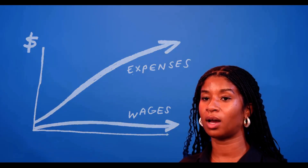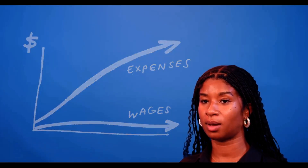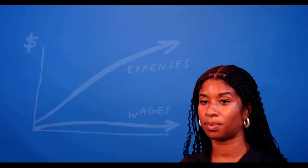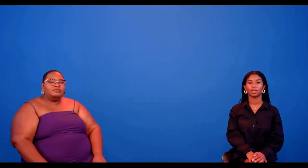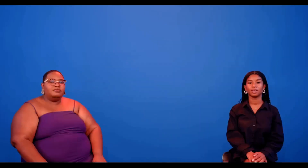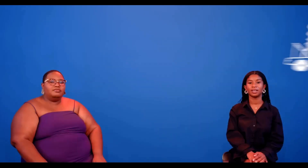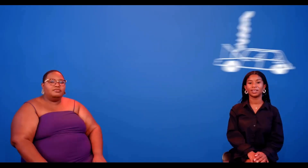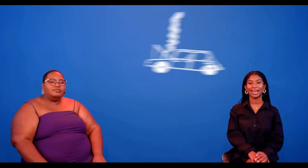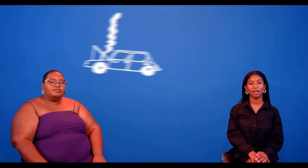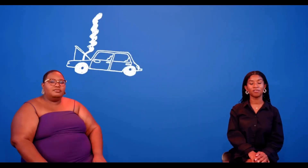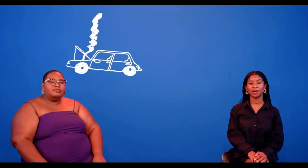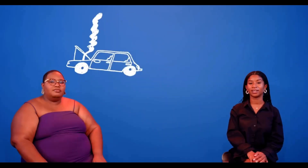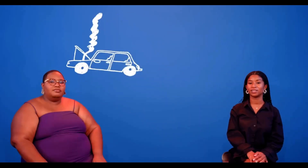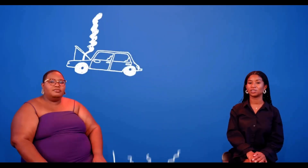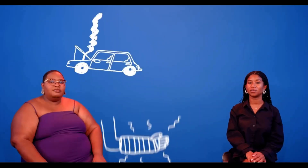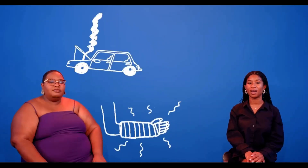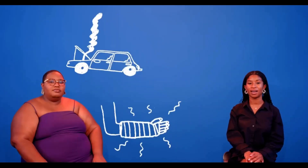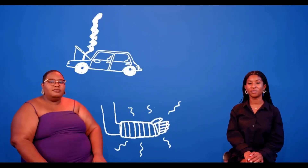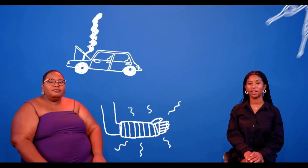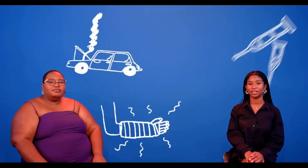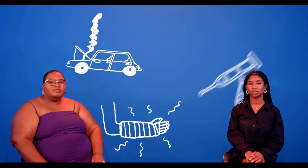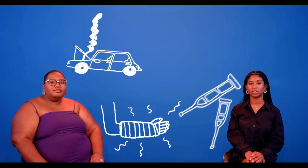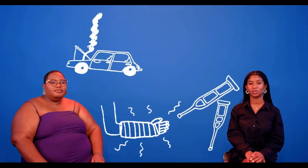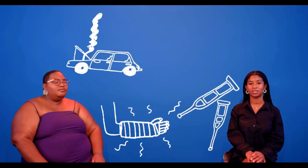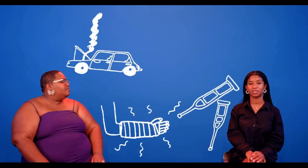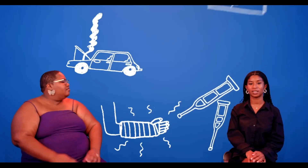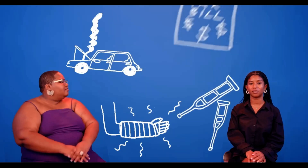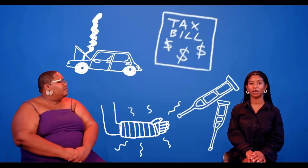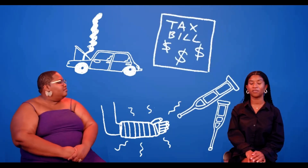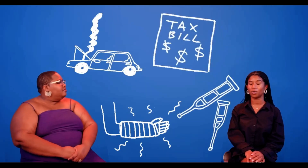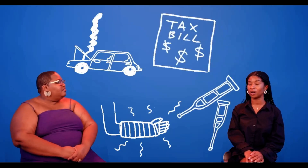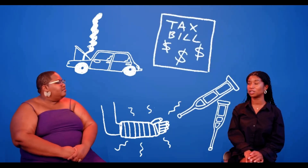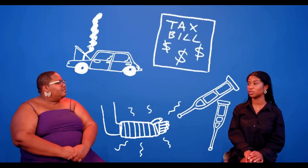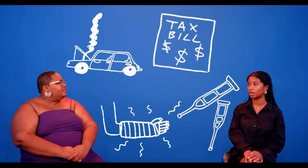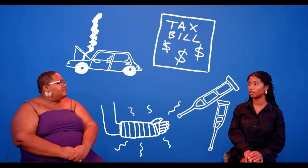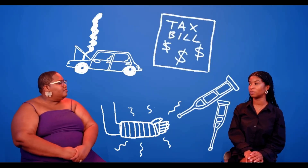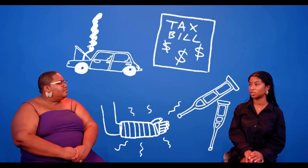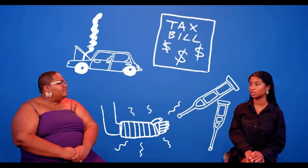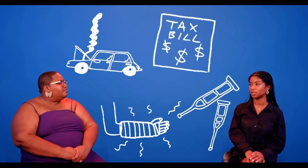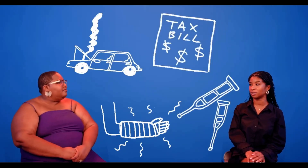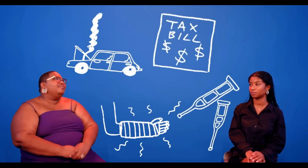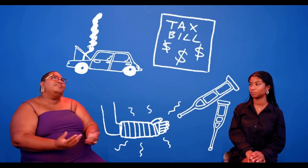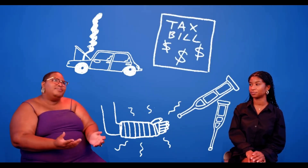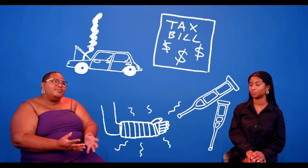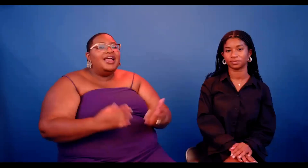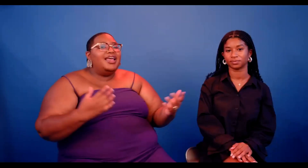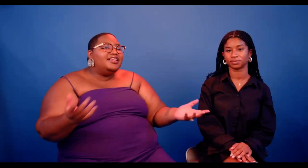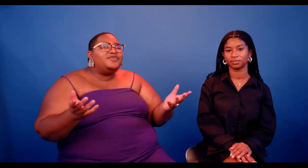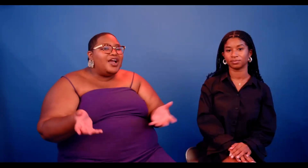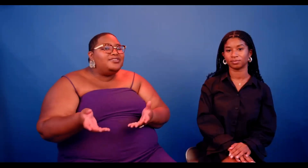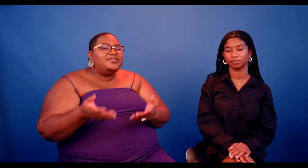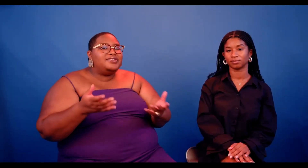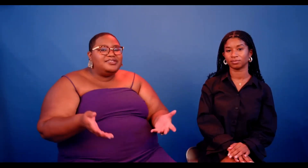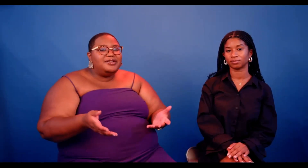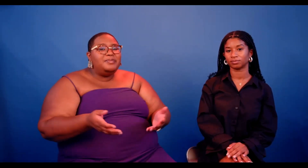going up. Nearly half of Americans do not have the financial resources to cover a $400 emergency. In